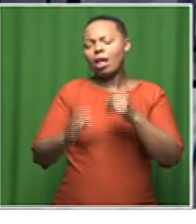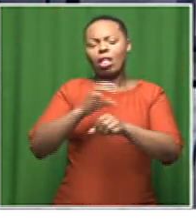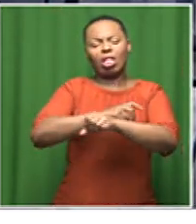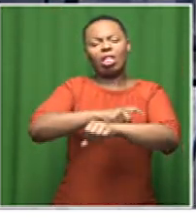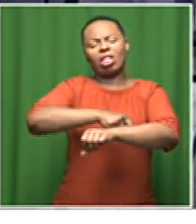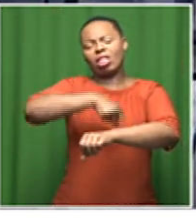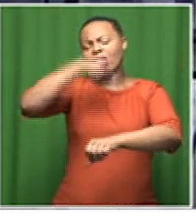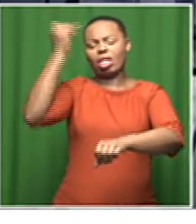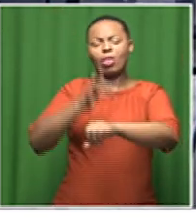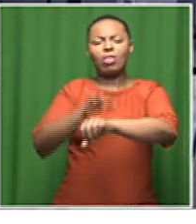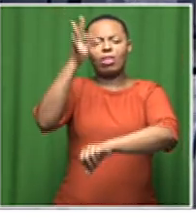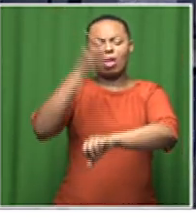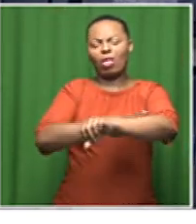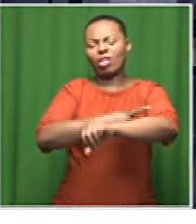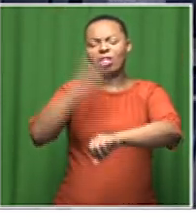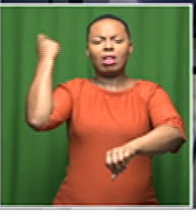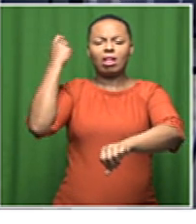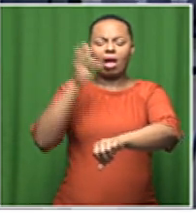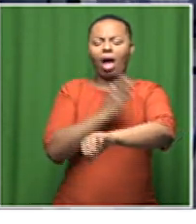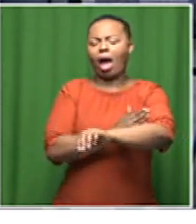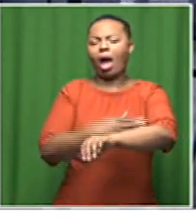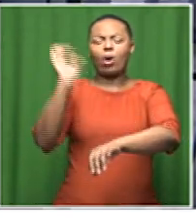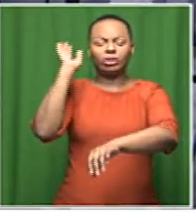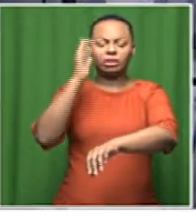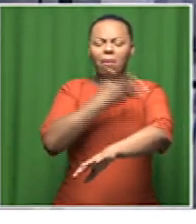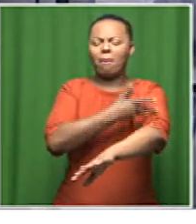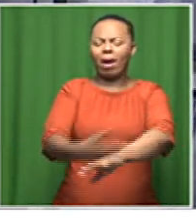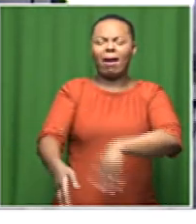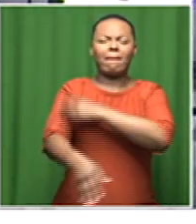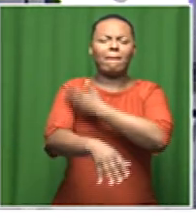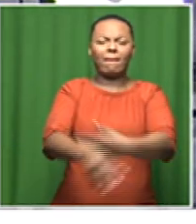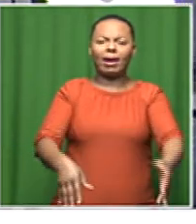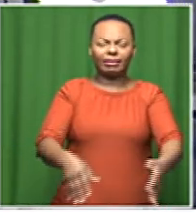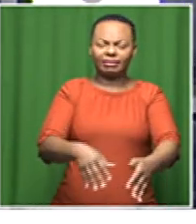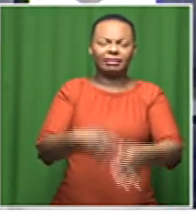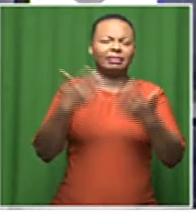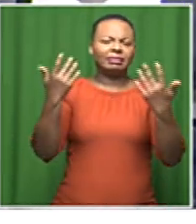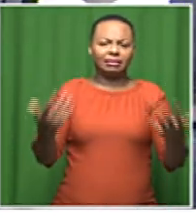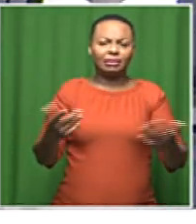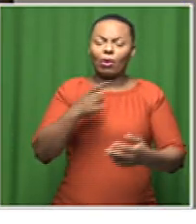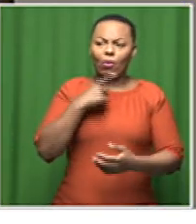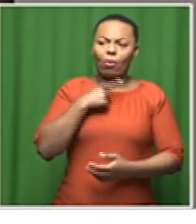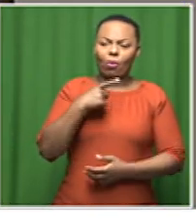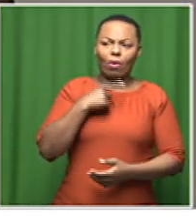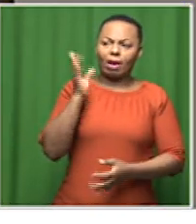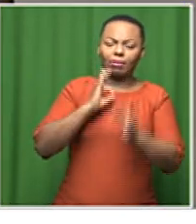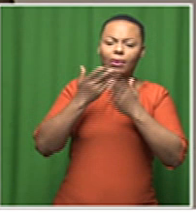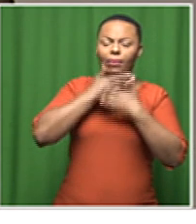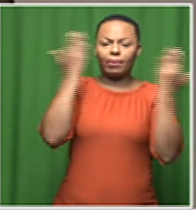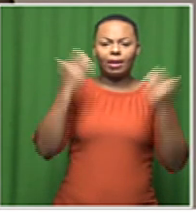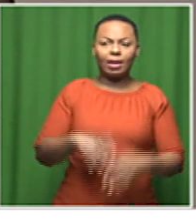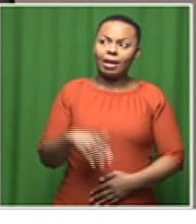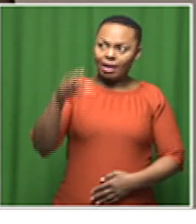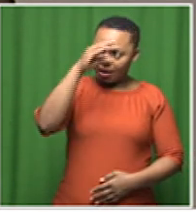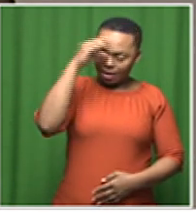out, and it was just blood all over. And the bed was high, and I fell. Yes, the nurse coming, running now, the male